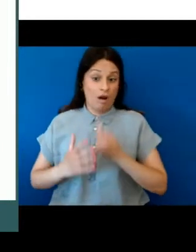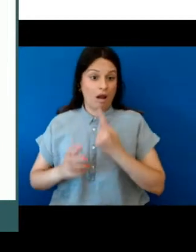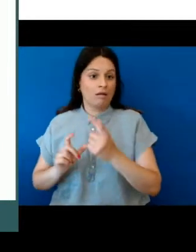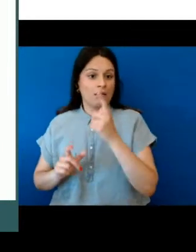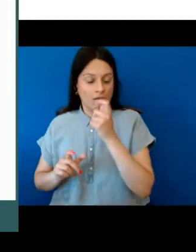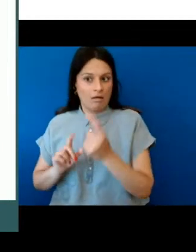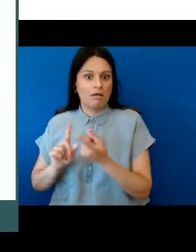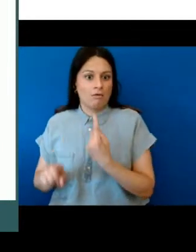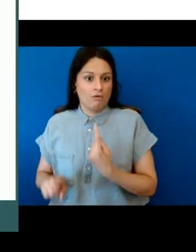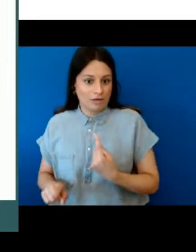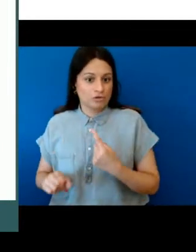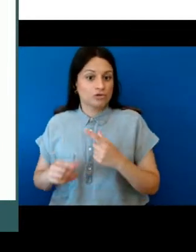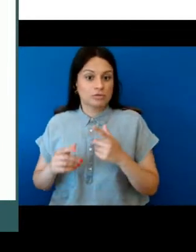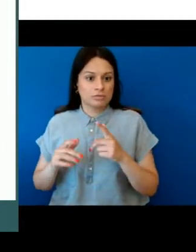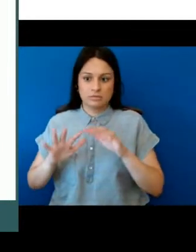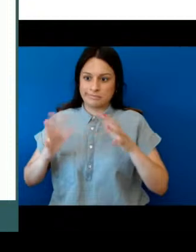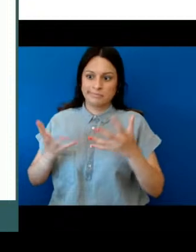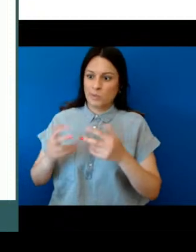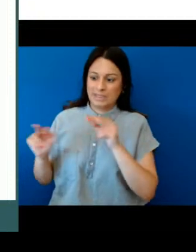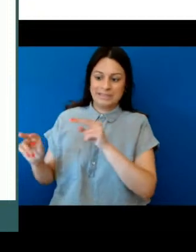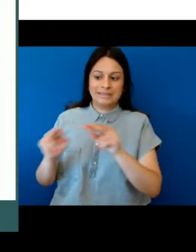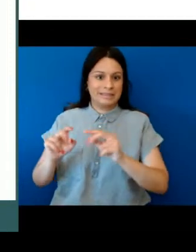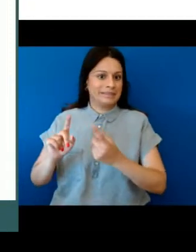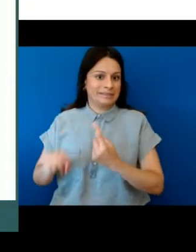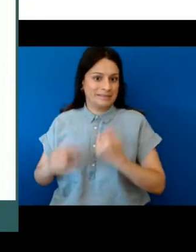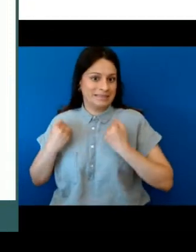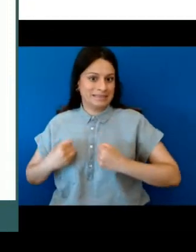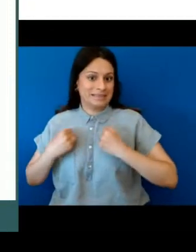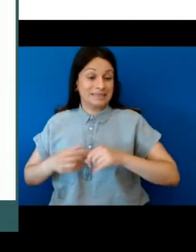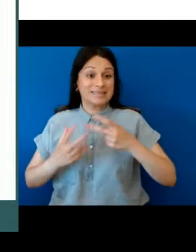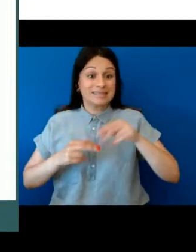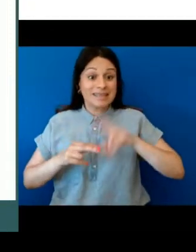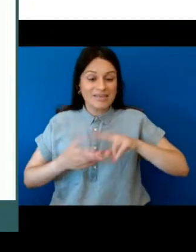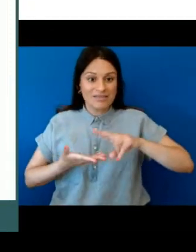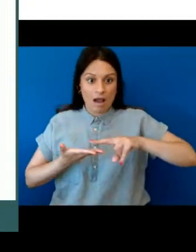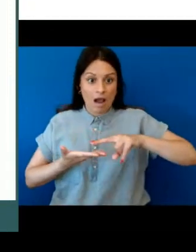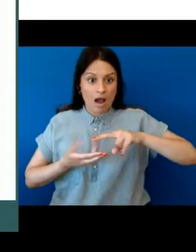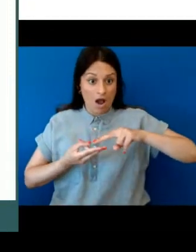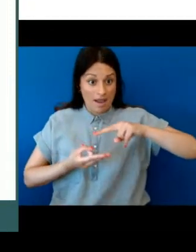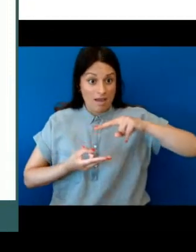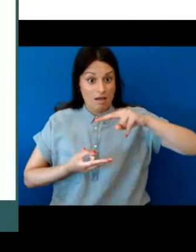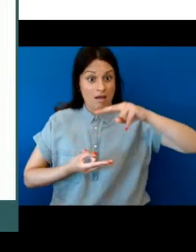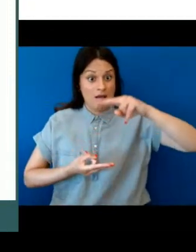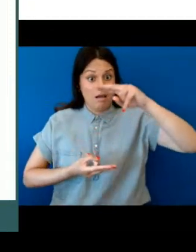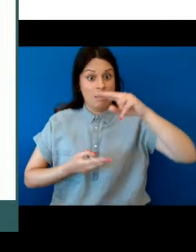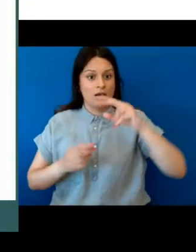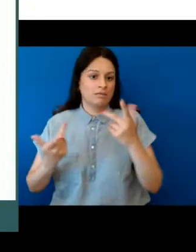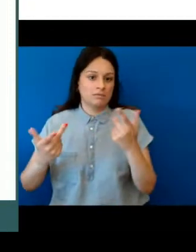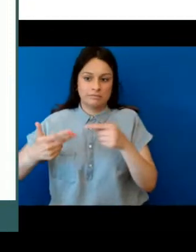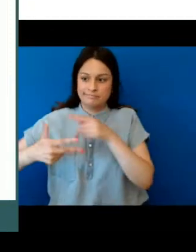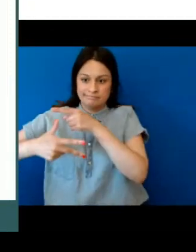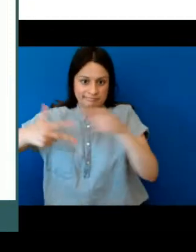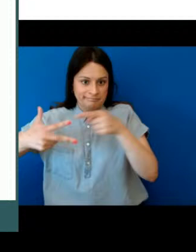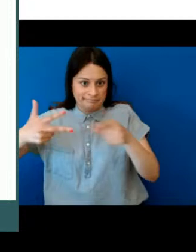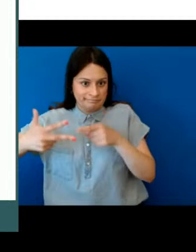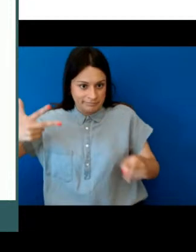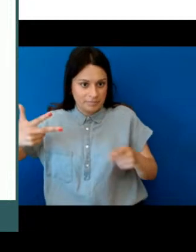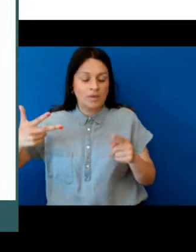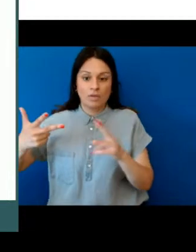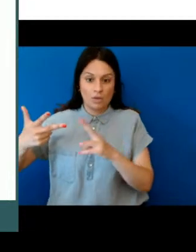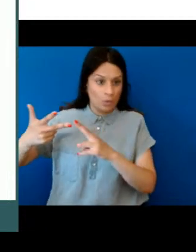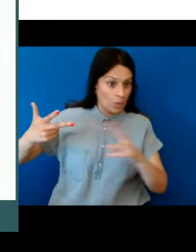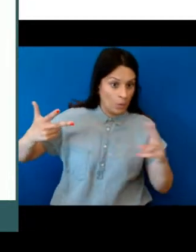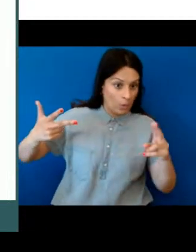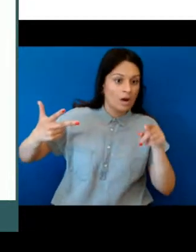disease. As the levels go up, you start getting into potentially some more severe